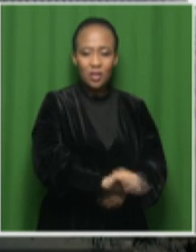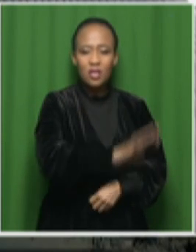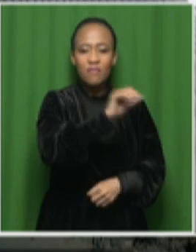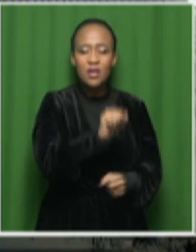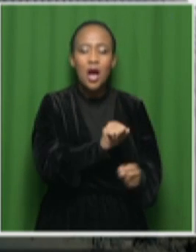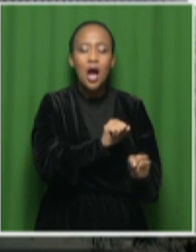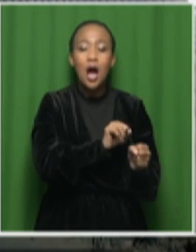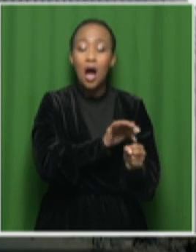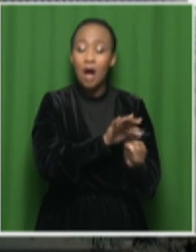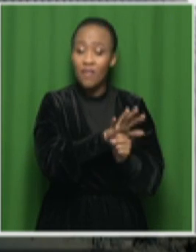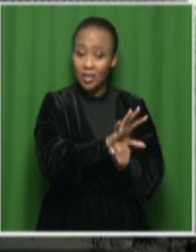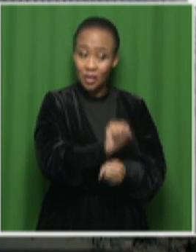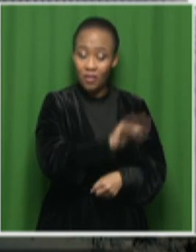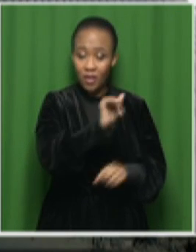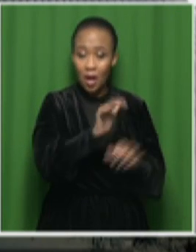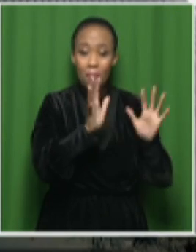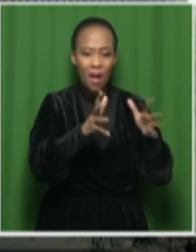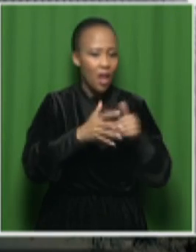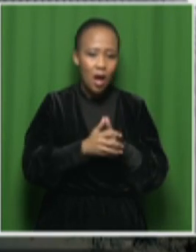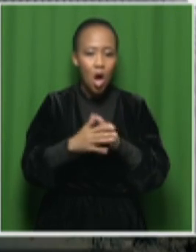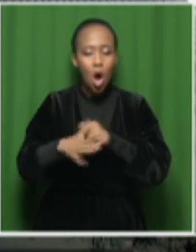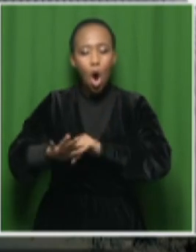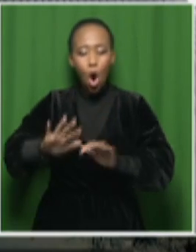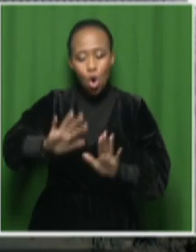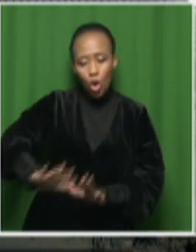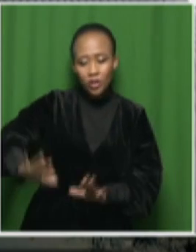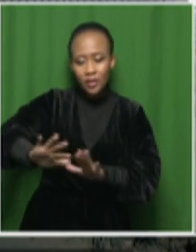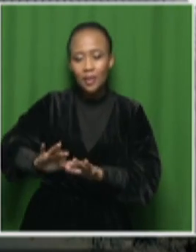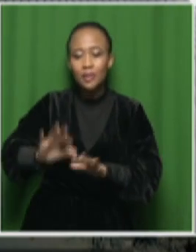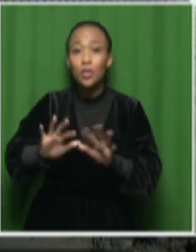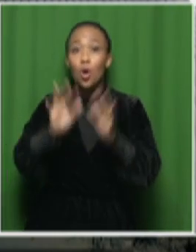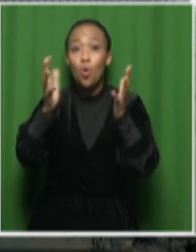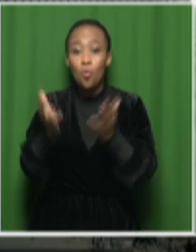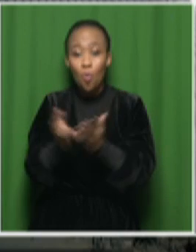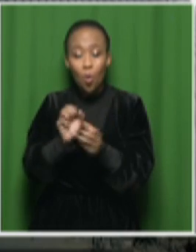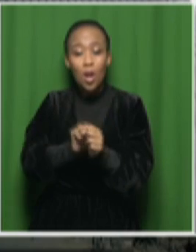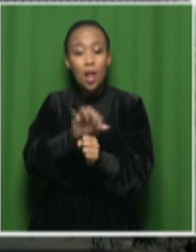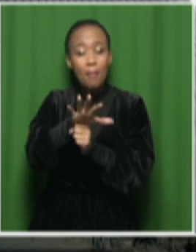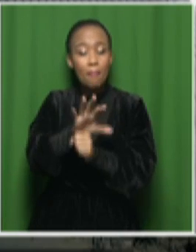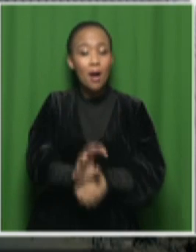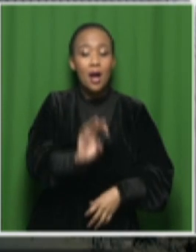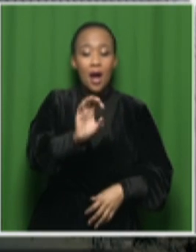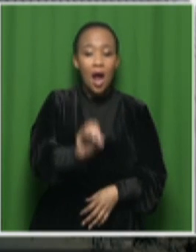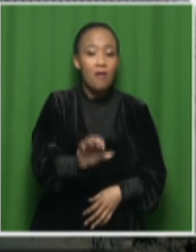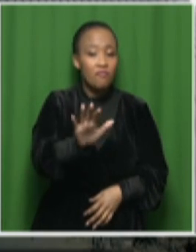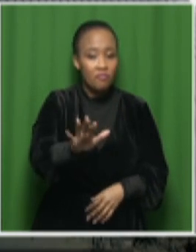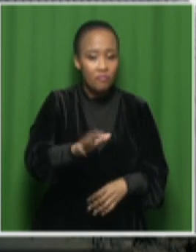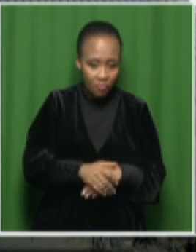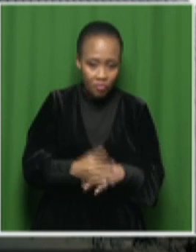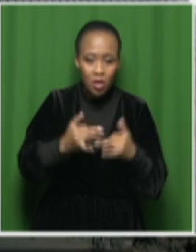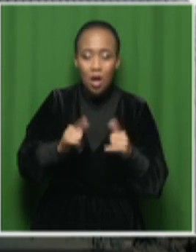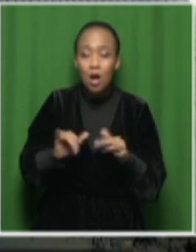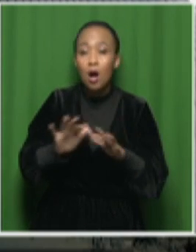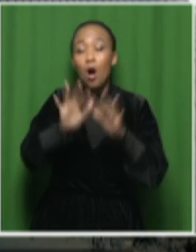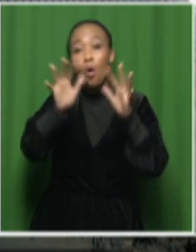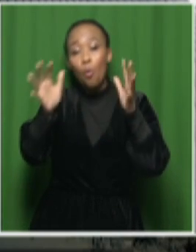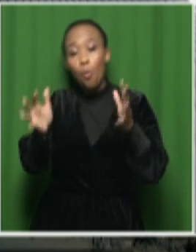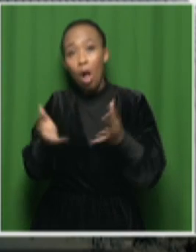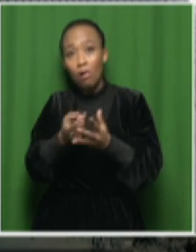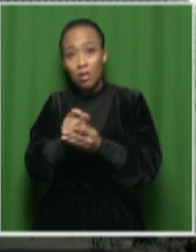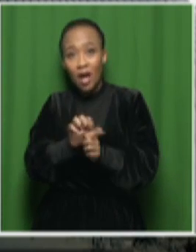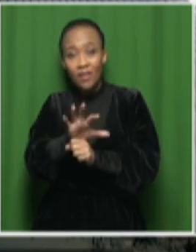to the continent and the world at large, also given this shifting geopolitical landscape and the rise of more populist sentiments the world over. Talk to